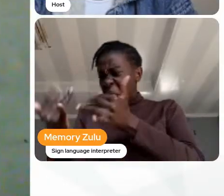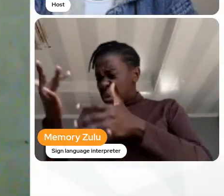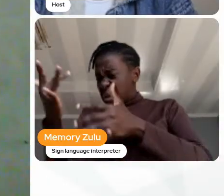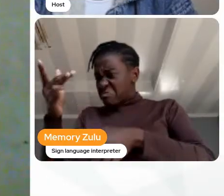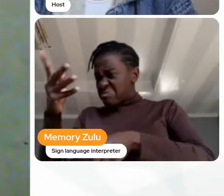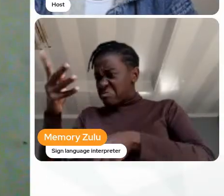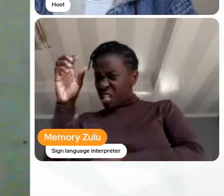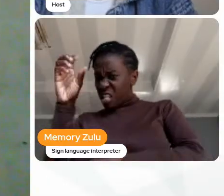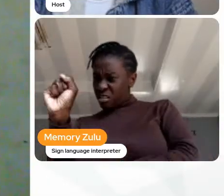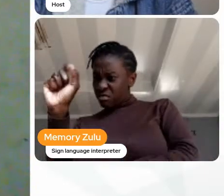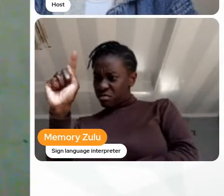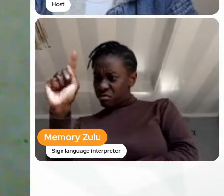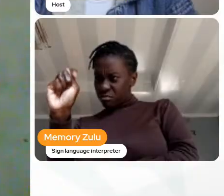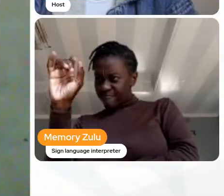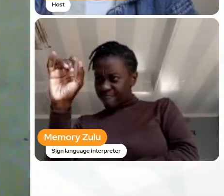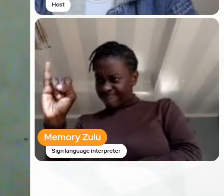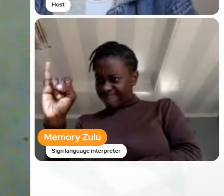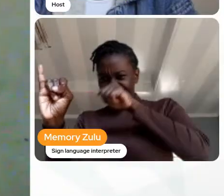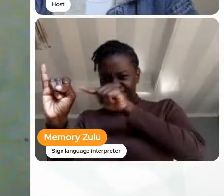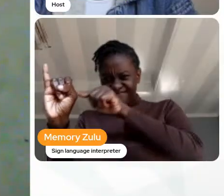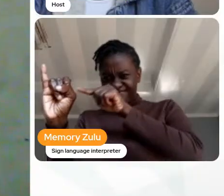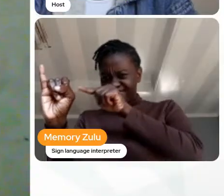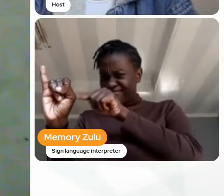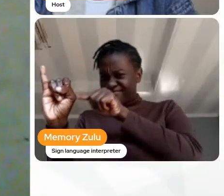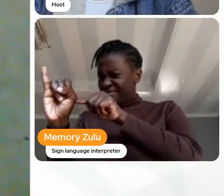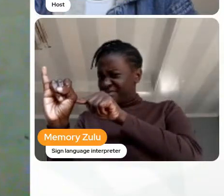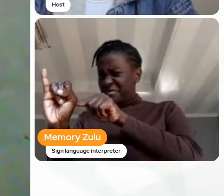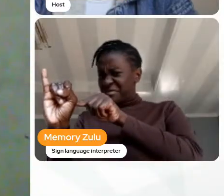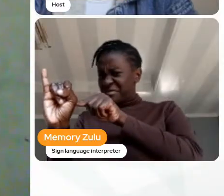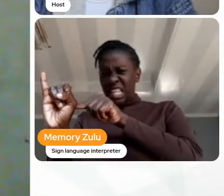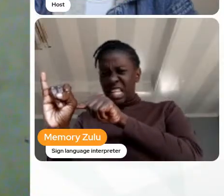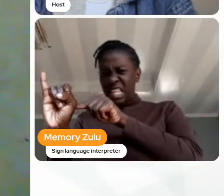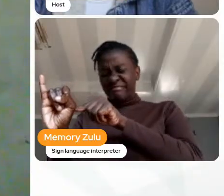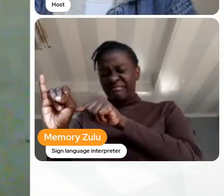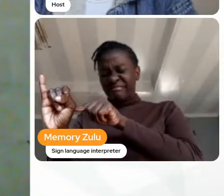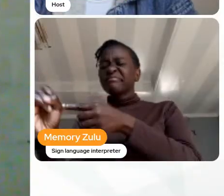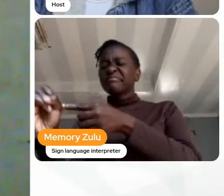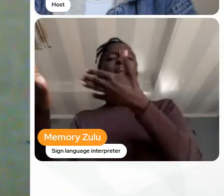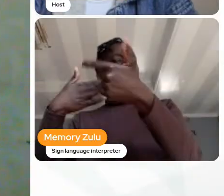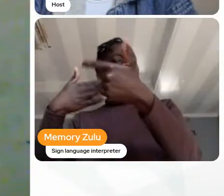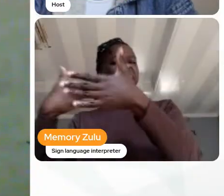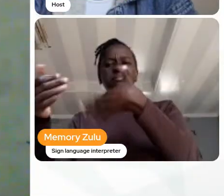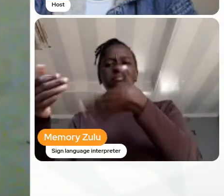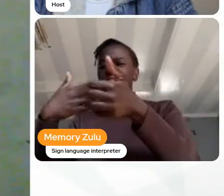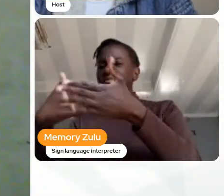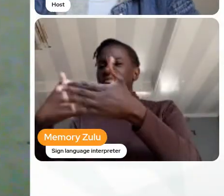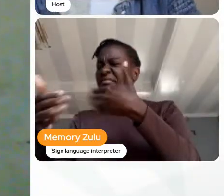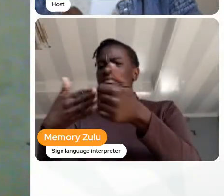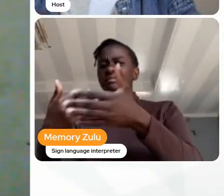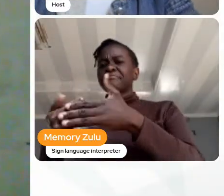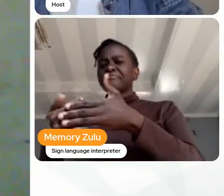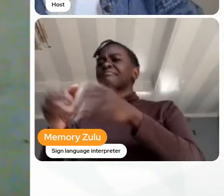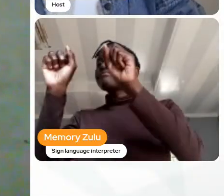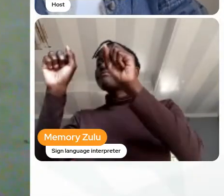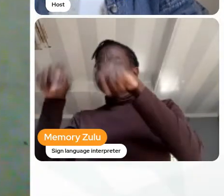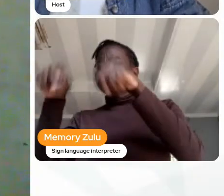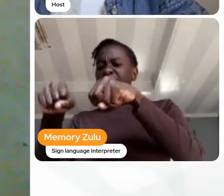treatable, and they are curable as well if the diagnosis is made way